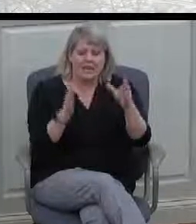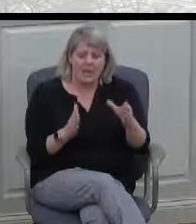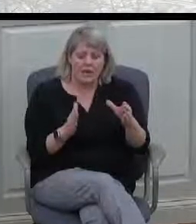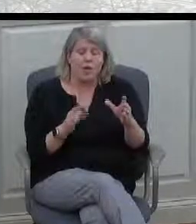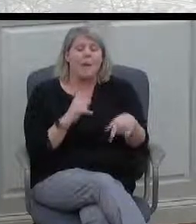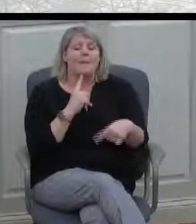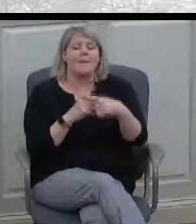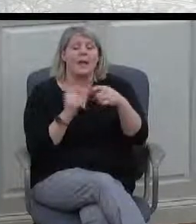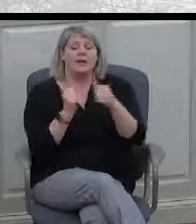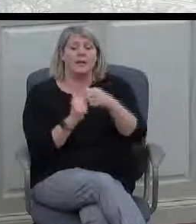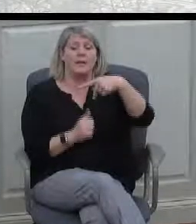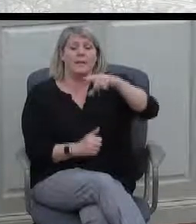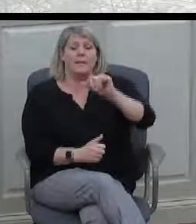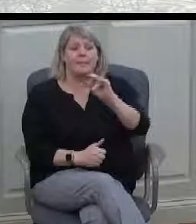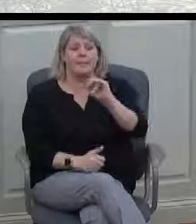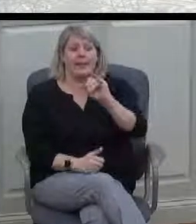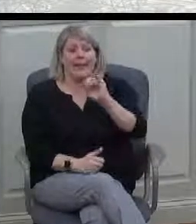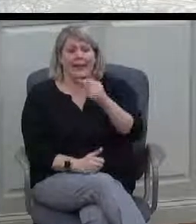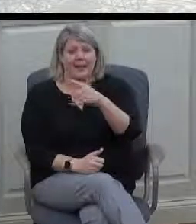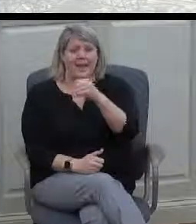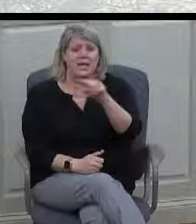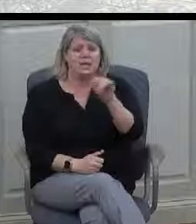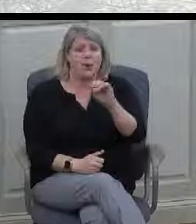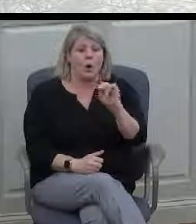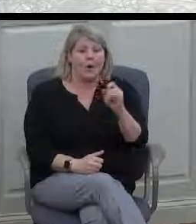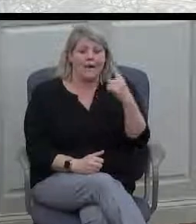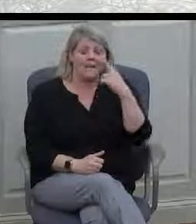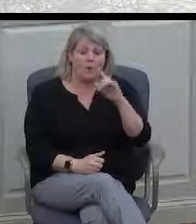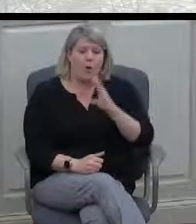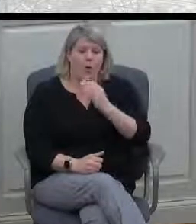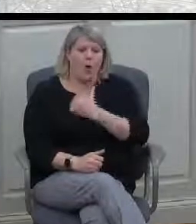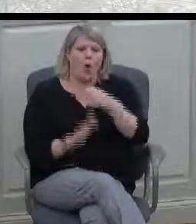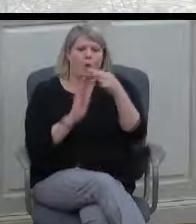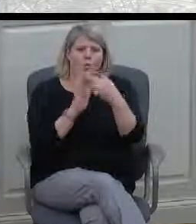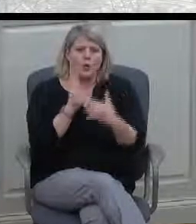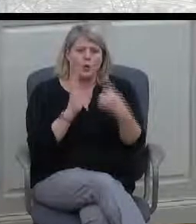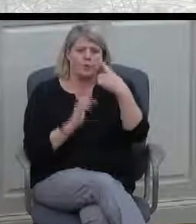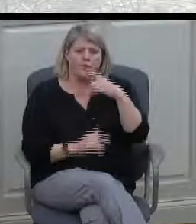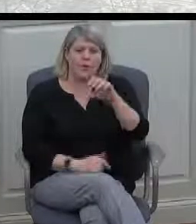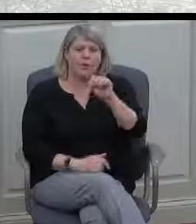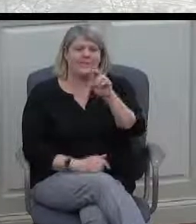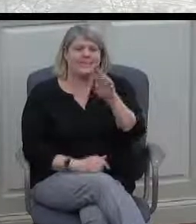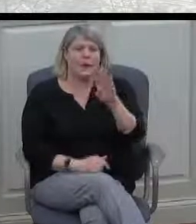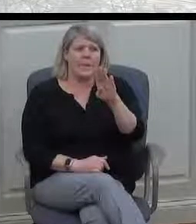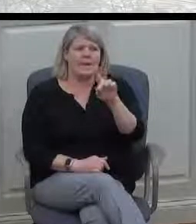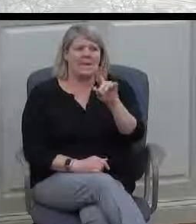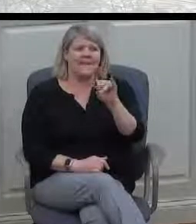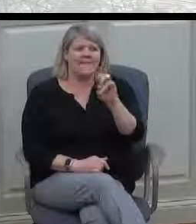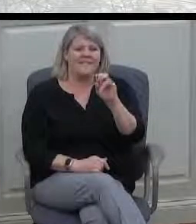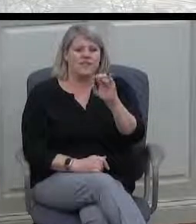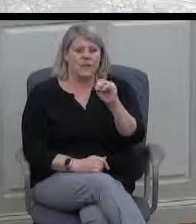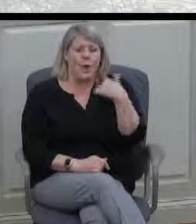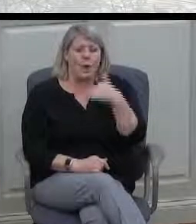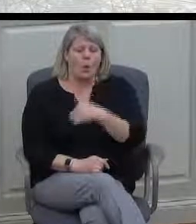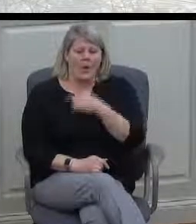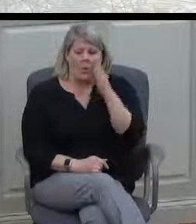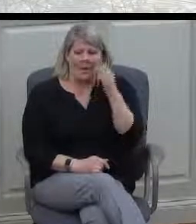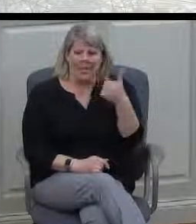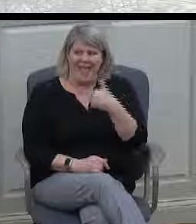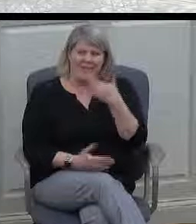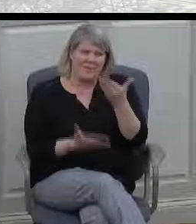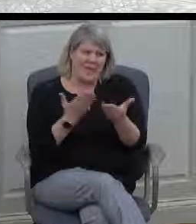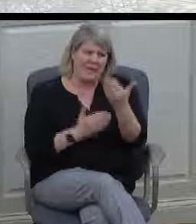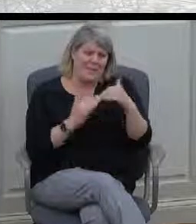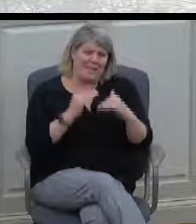updating the subdivision regulations. We're probably less than a month away from having a draft ready to